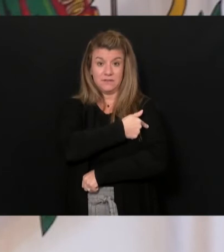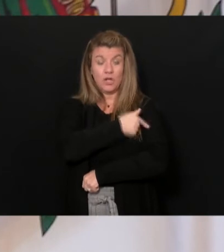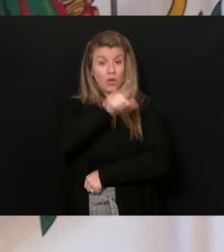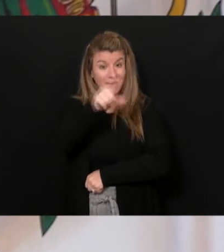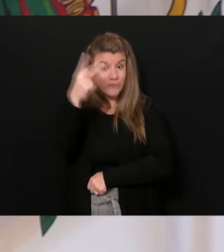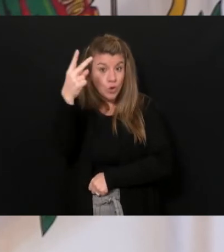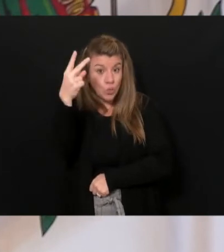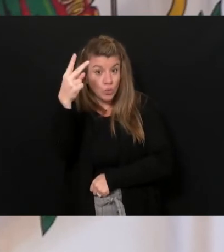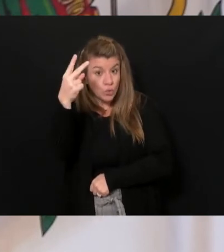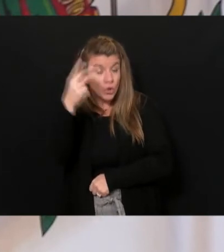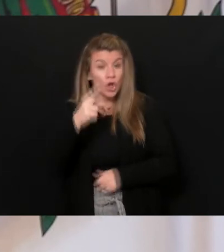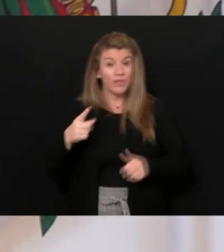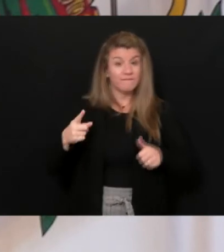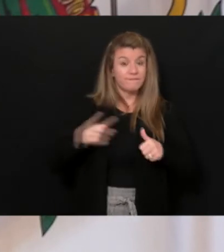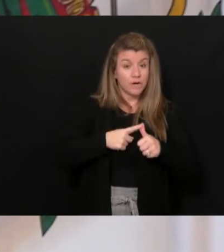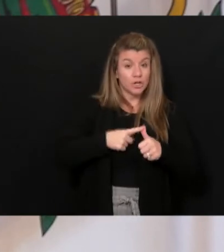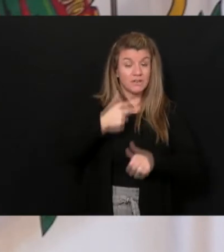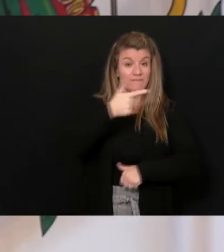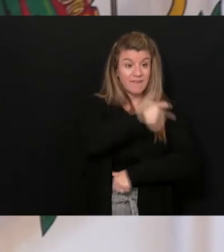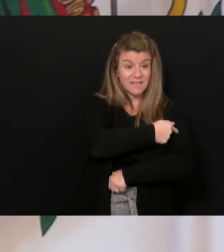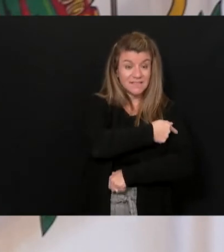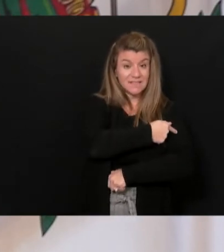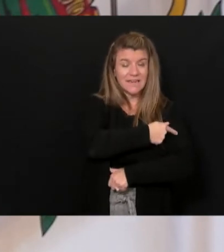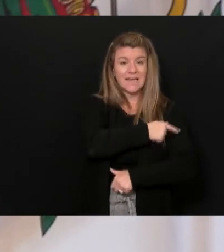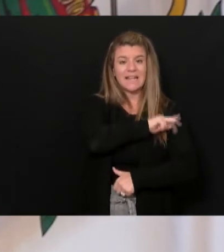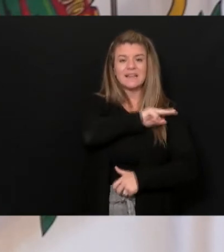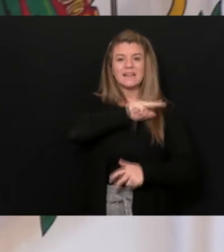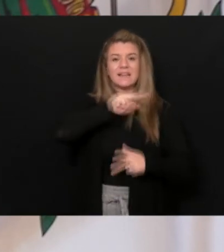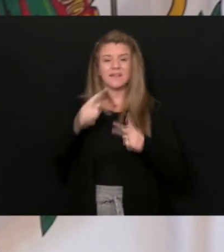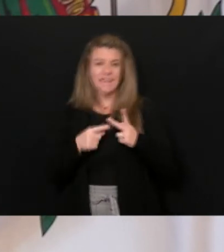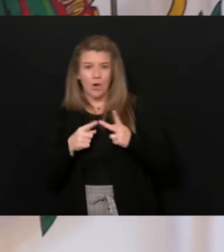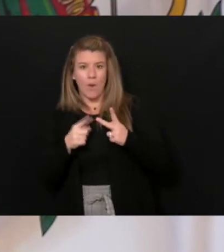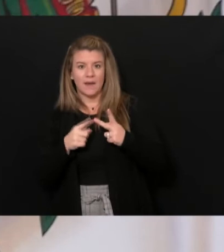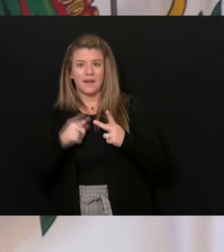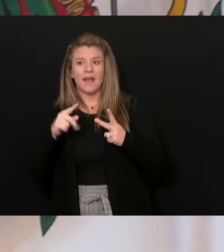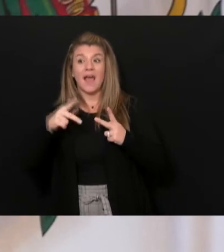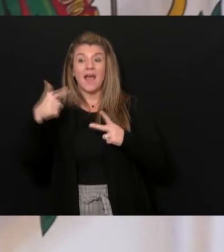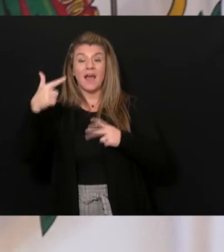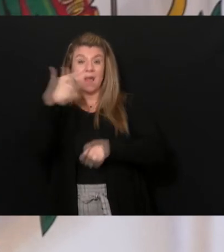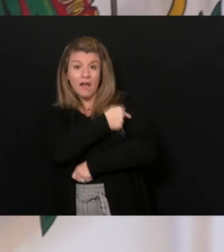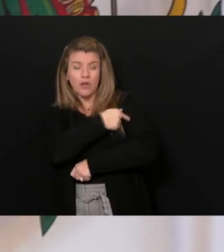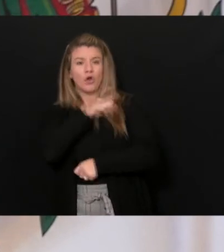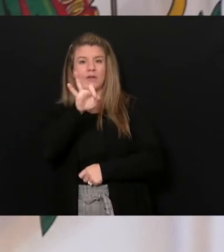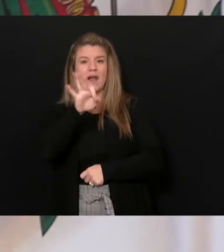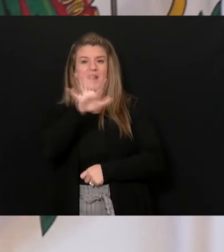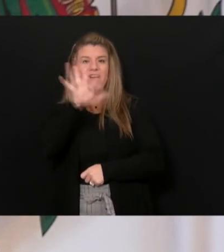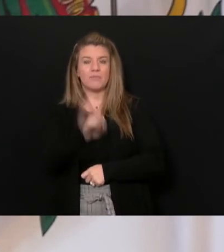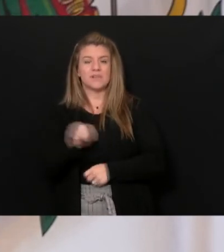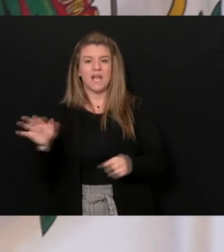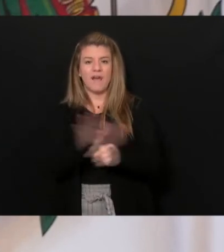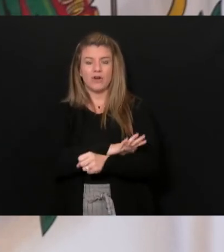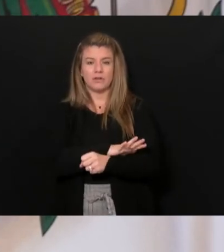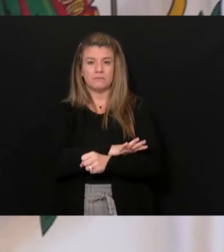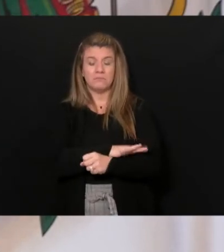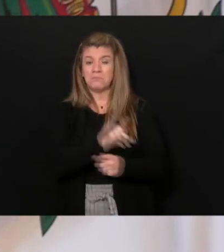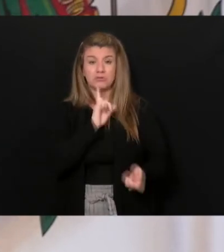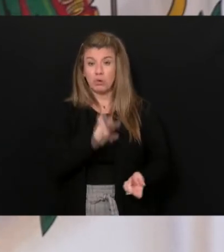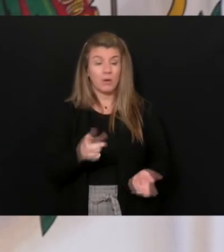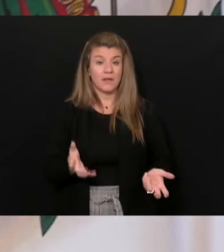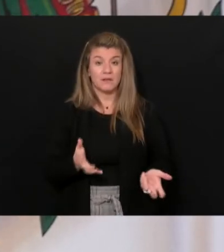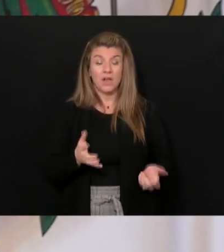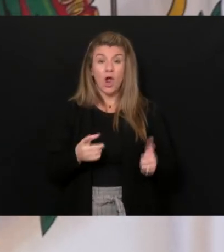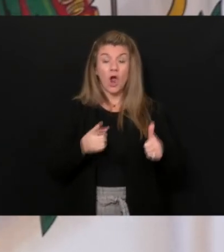2. If you take 2, upon the second one, you're 95% covered. Really and truly, on the